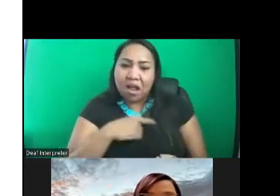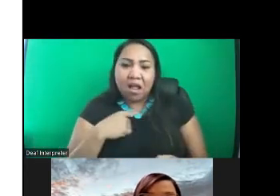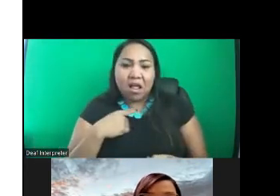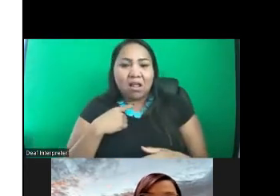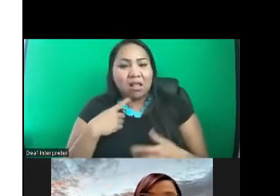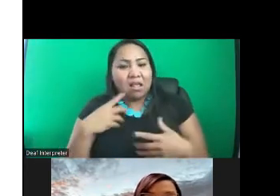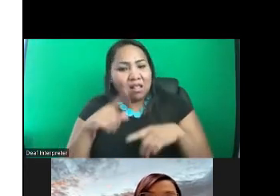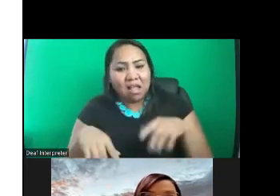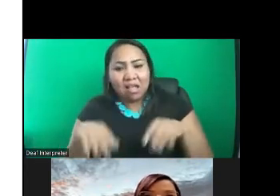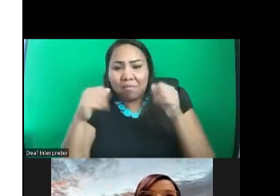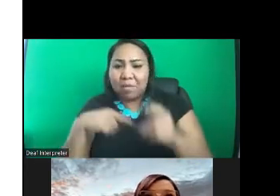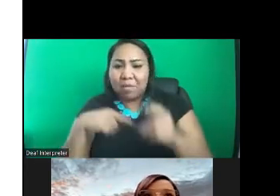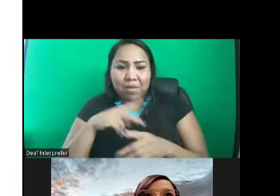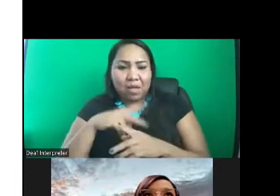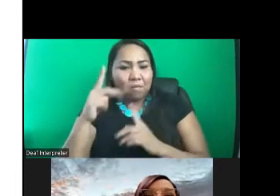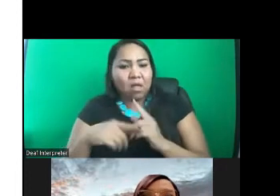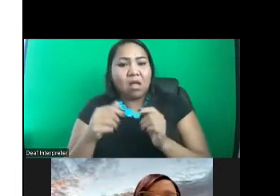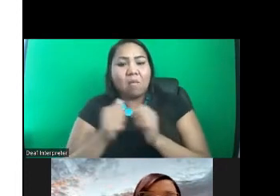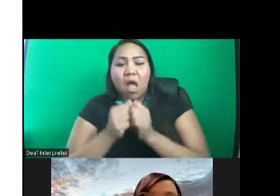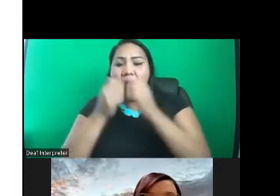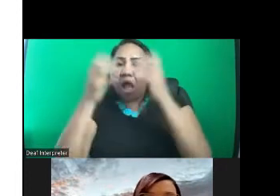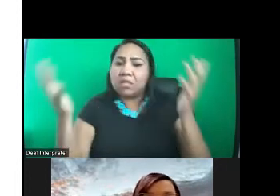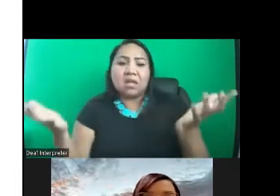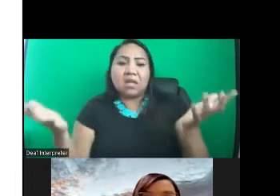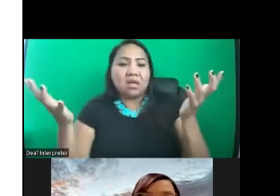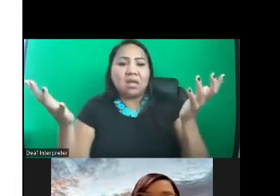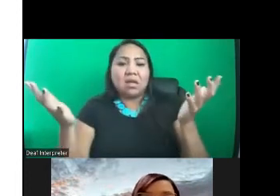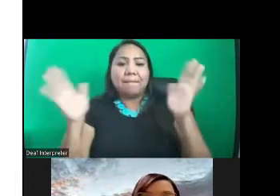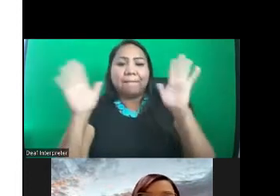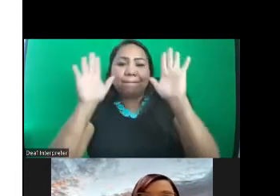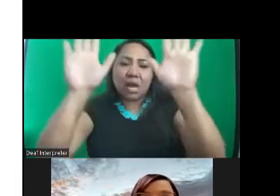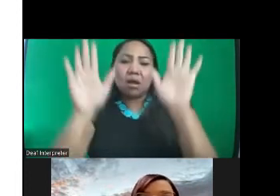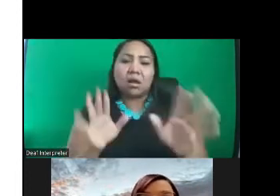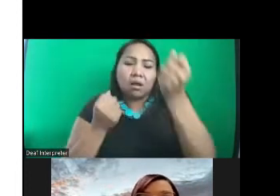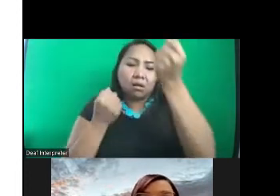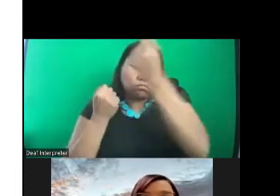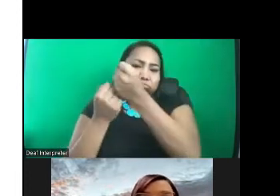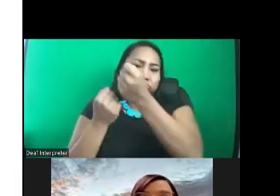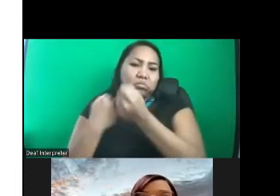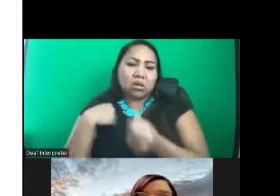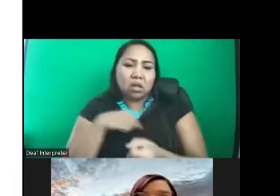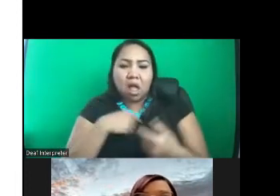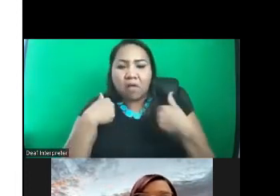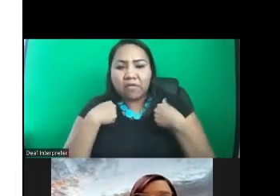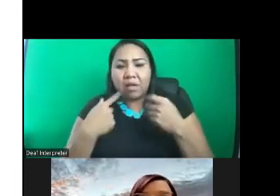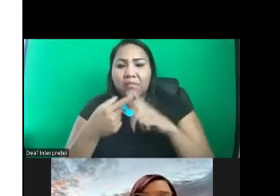Healthcare Center without the amazing support that we have from our